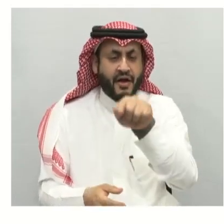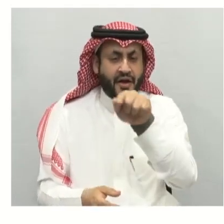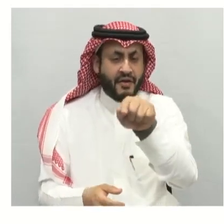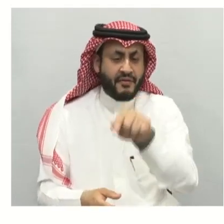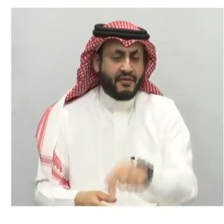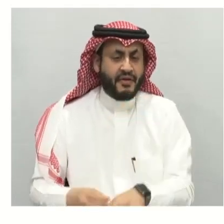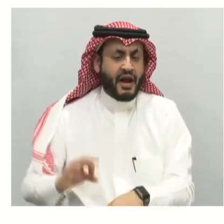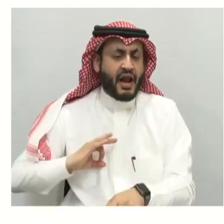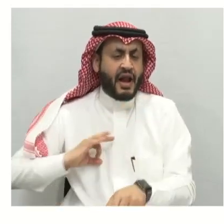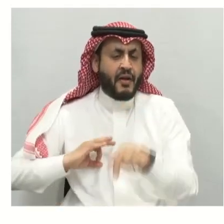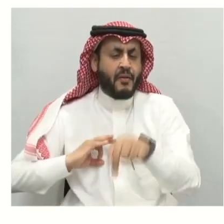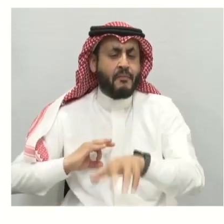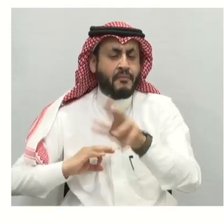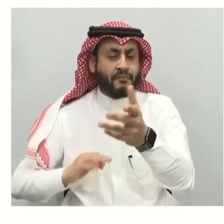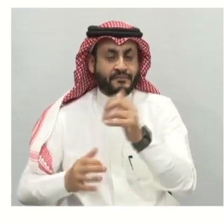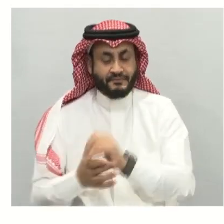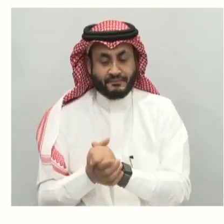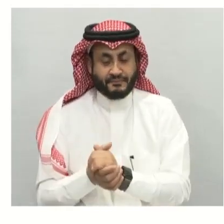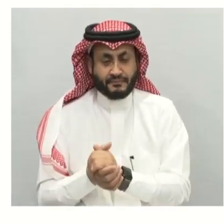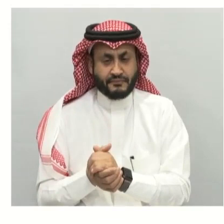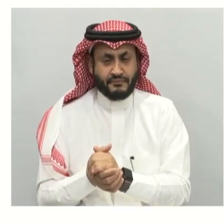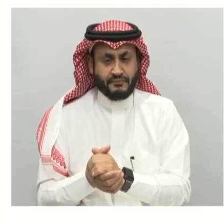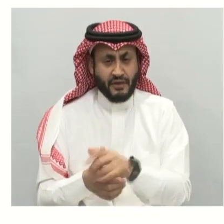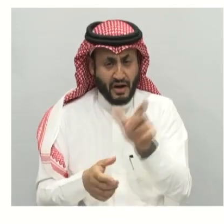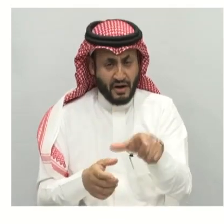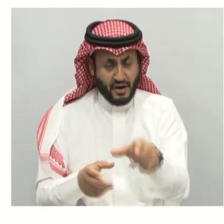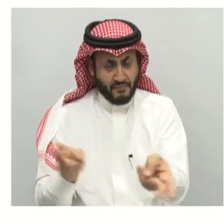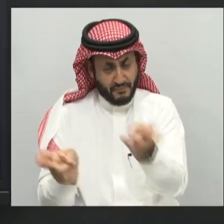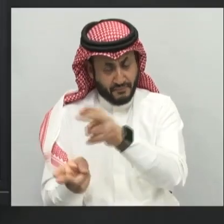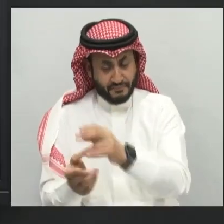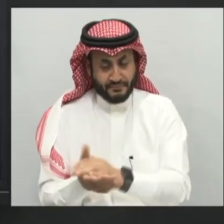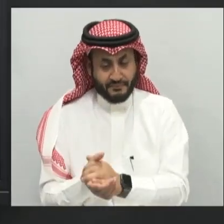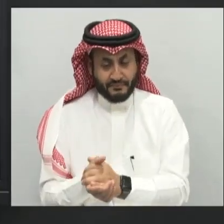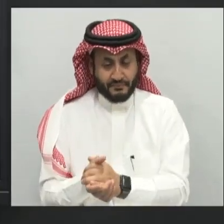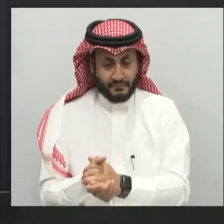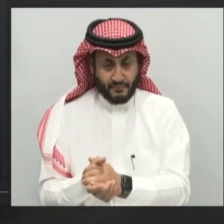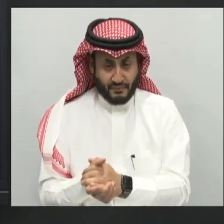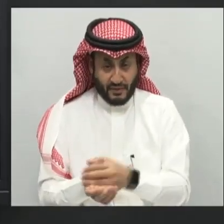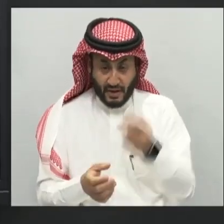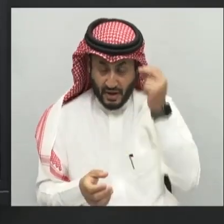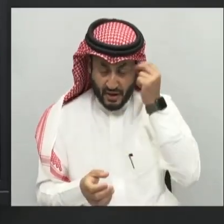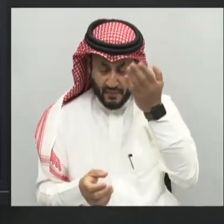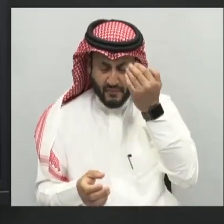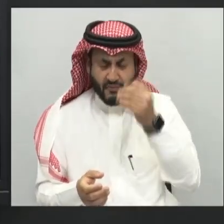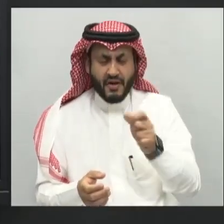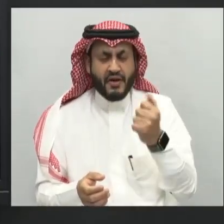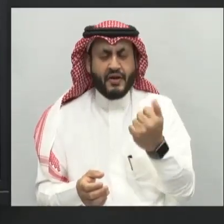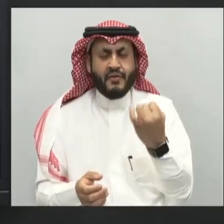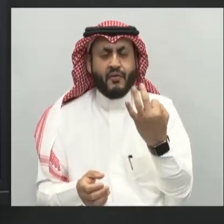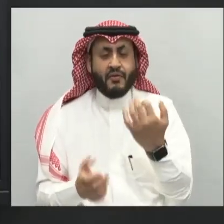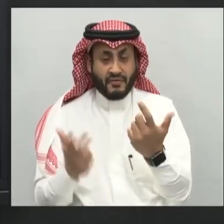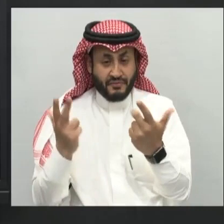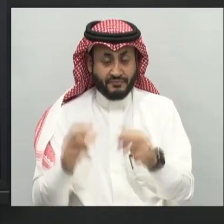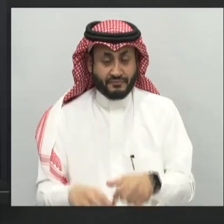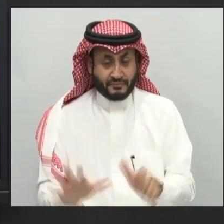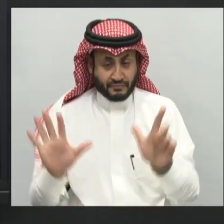you like? We were talking about other people, right? And trying to remember the days of the week, right? Now,